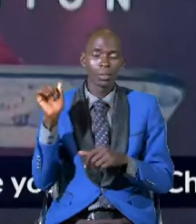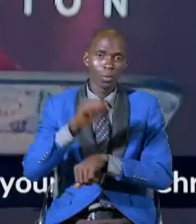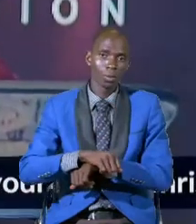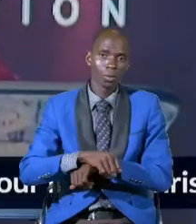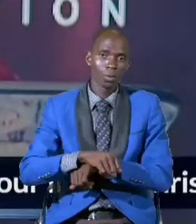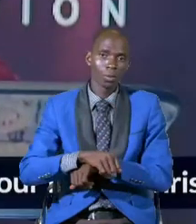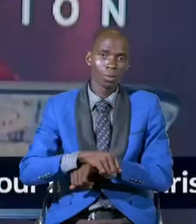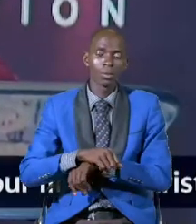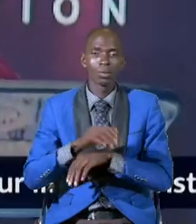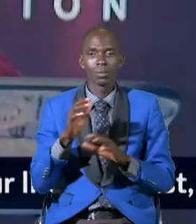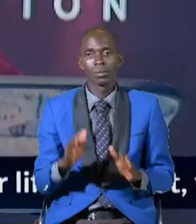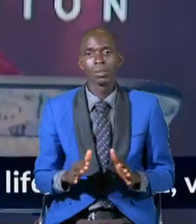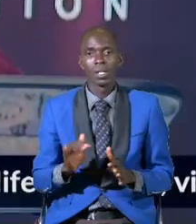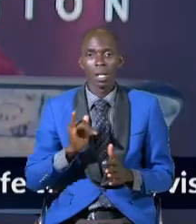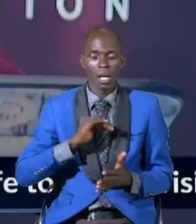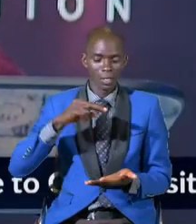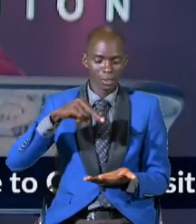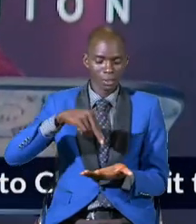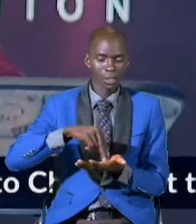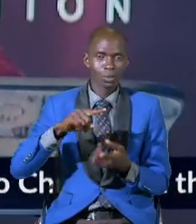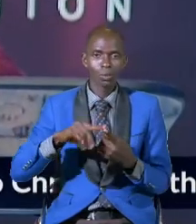I stand to be an overcomer.